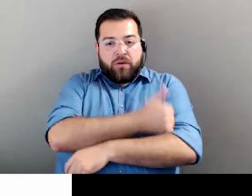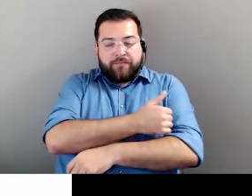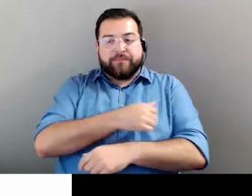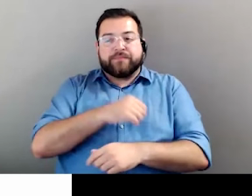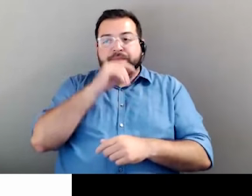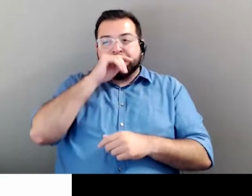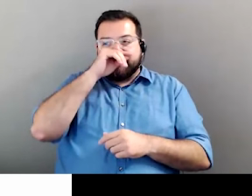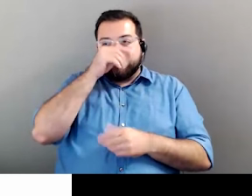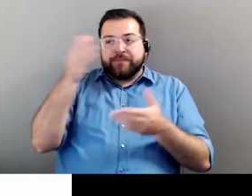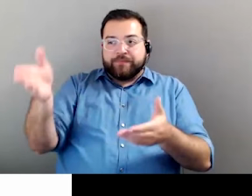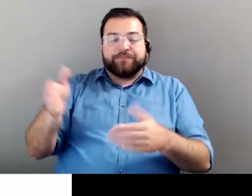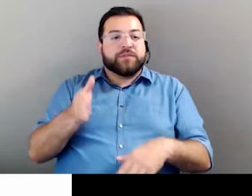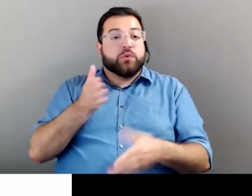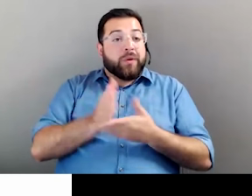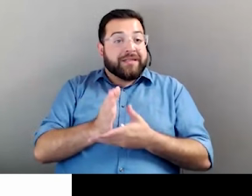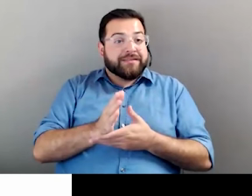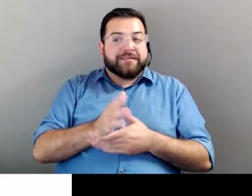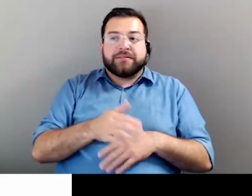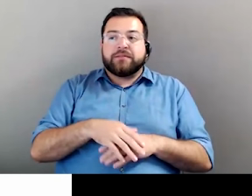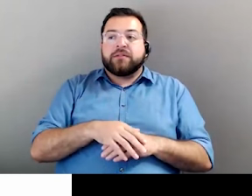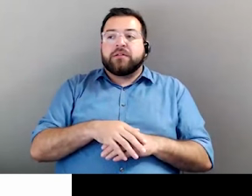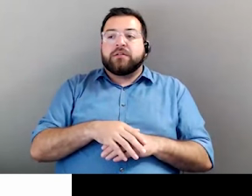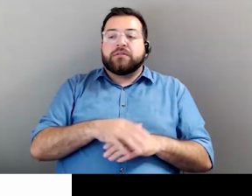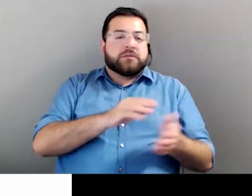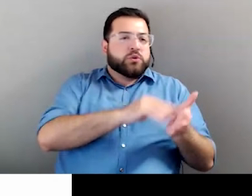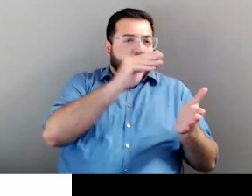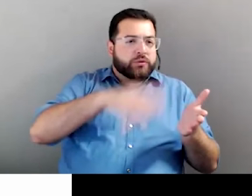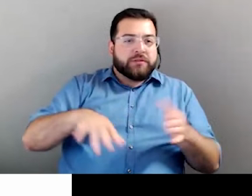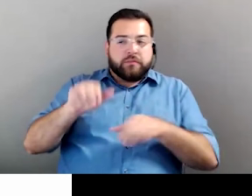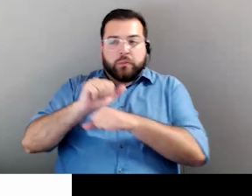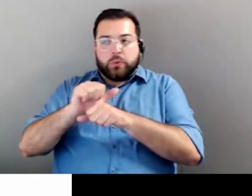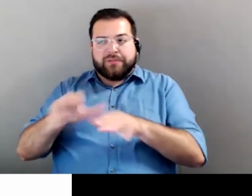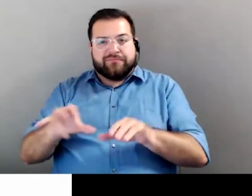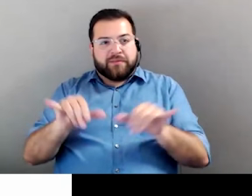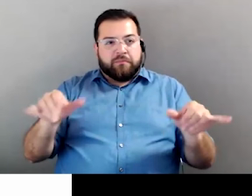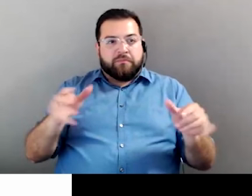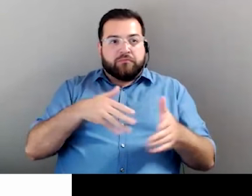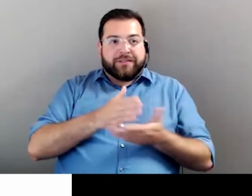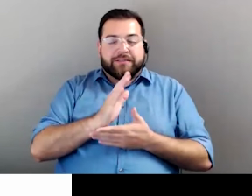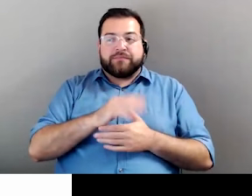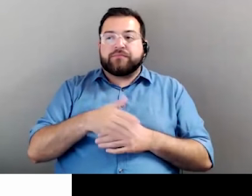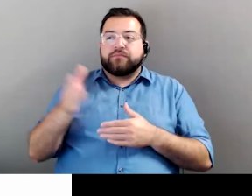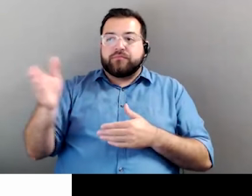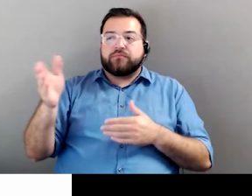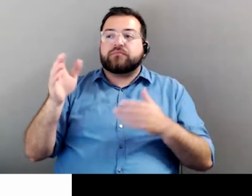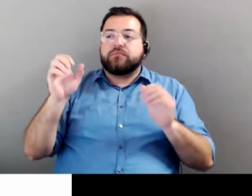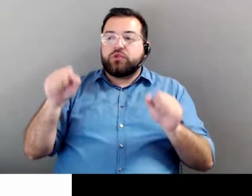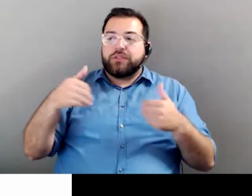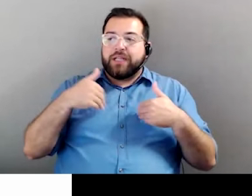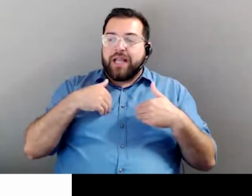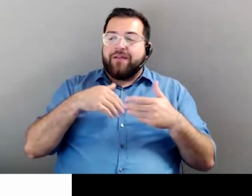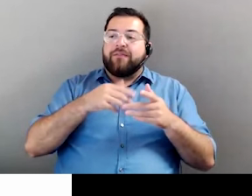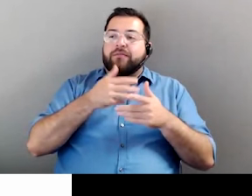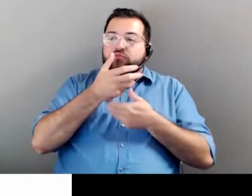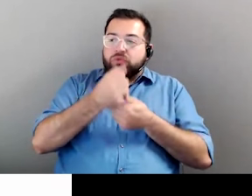employees, same rights. It's, so the rights is to have an adequate and reliable impartial investigation conducted by the